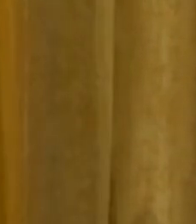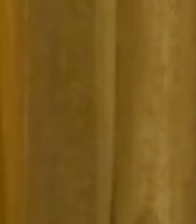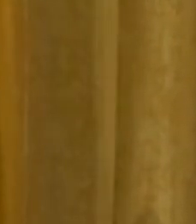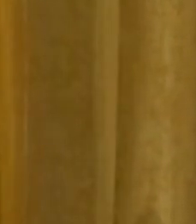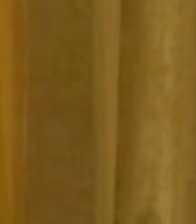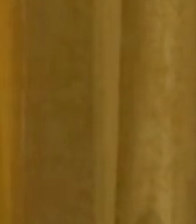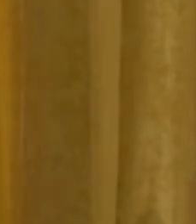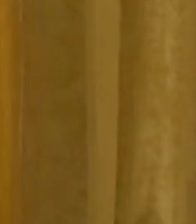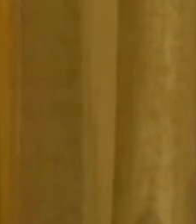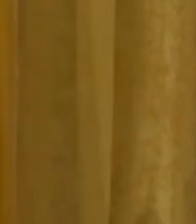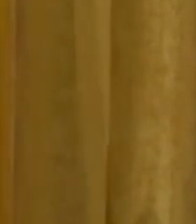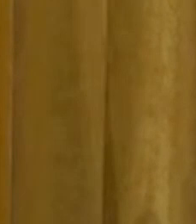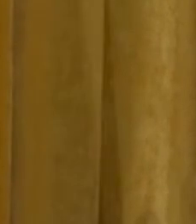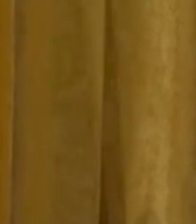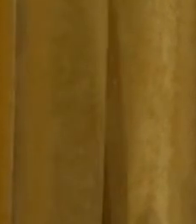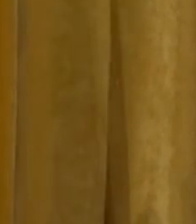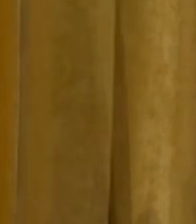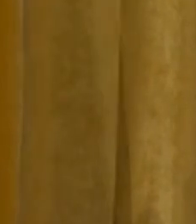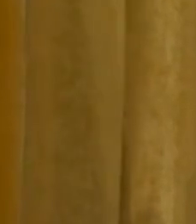Mississippi.